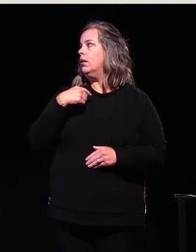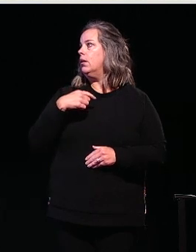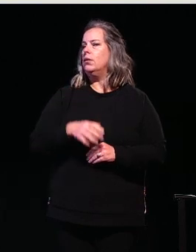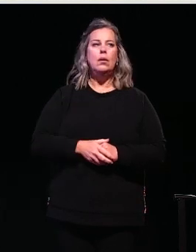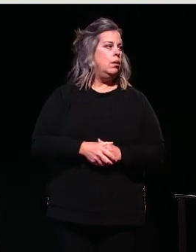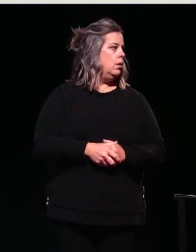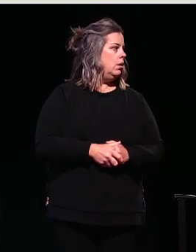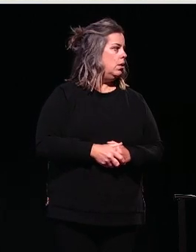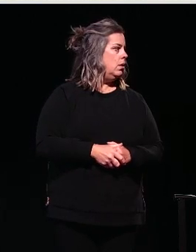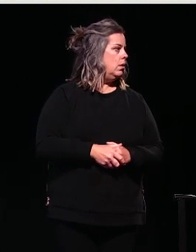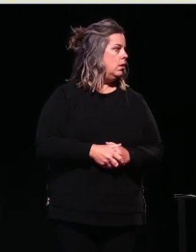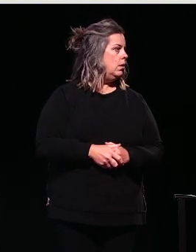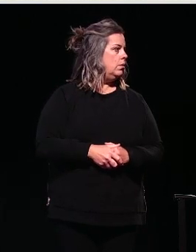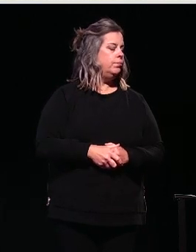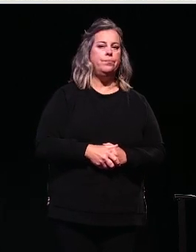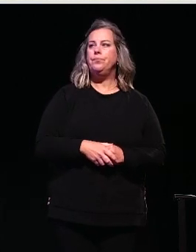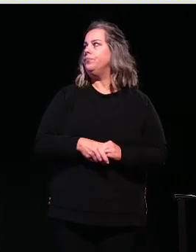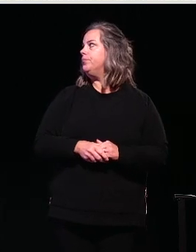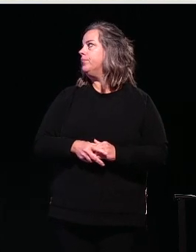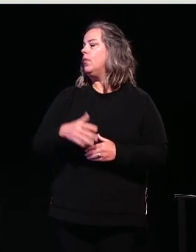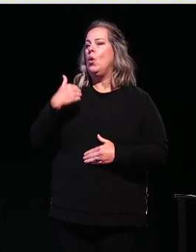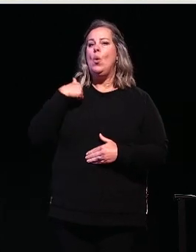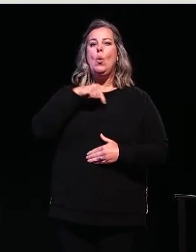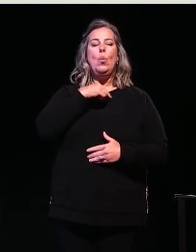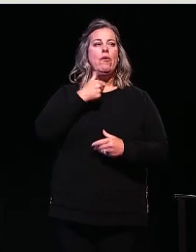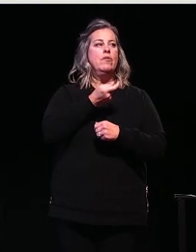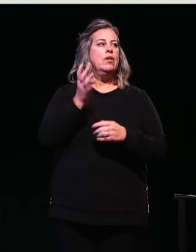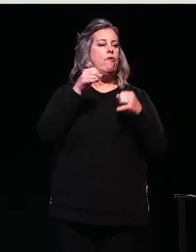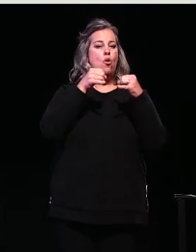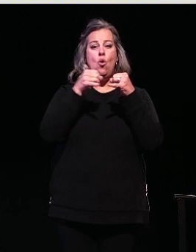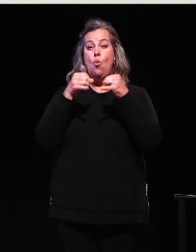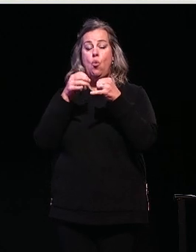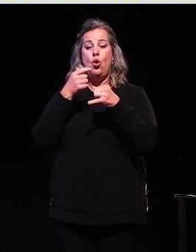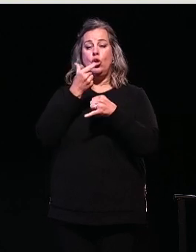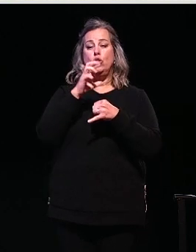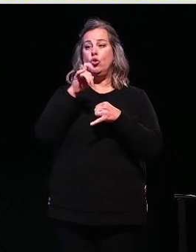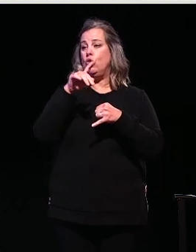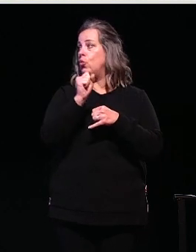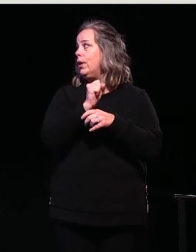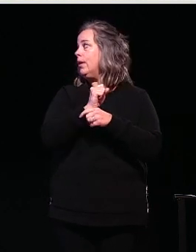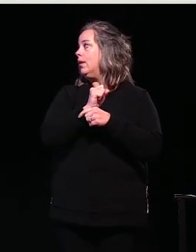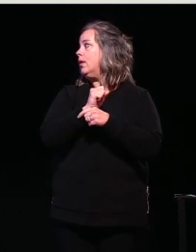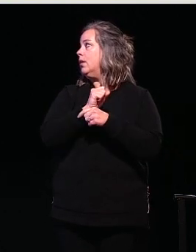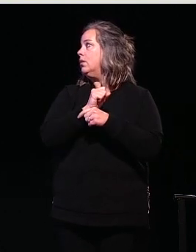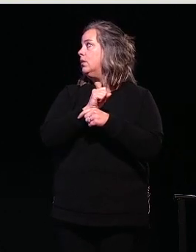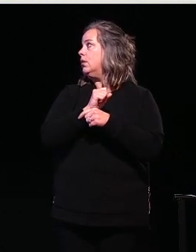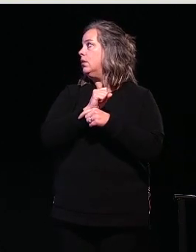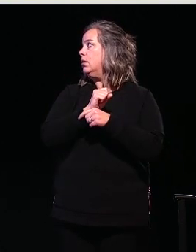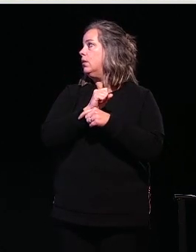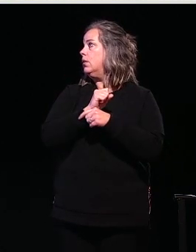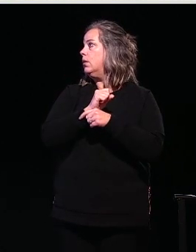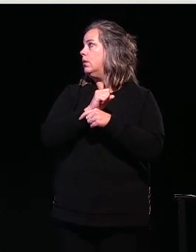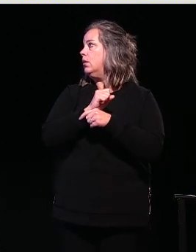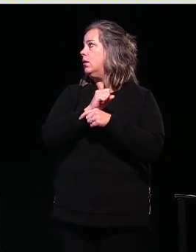variables. We've also had a number of prestigious awards and grants as a company, including Google for Startups Latin Founder Fund invested in us. We're a